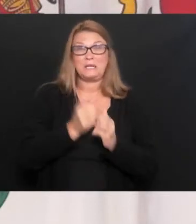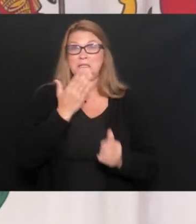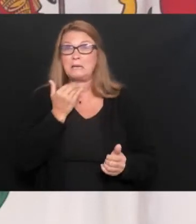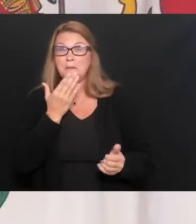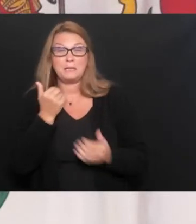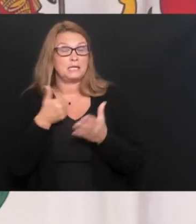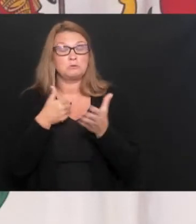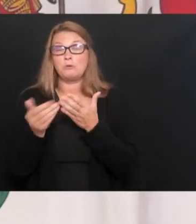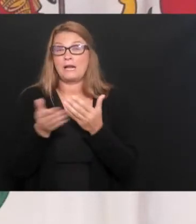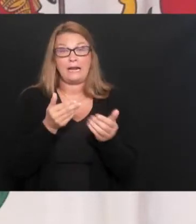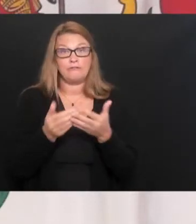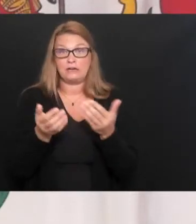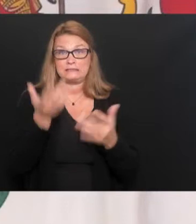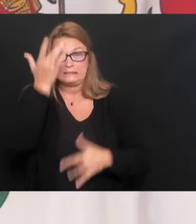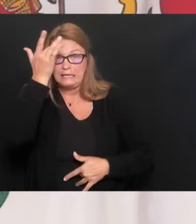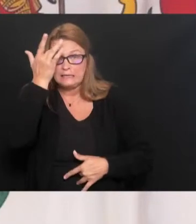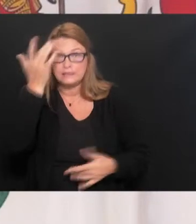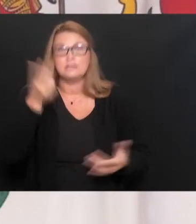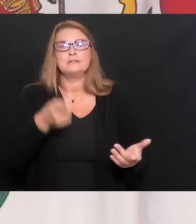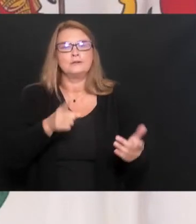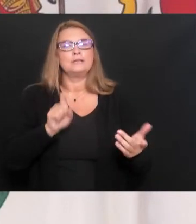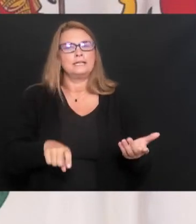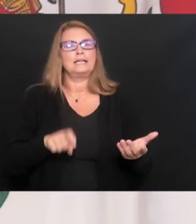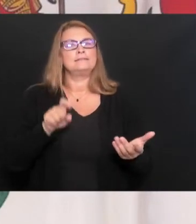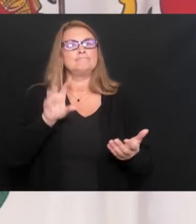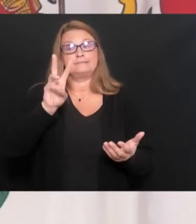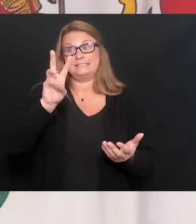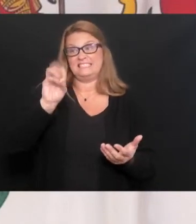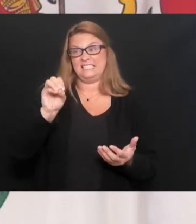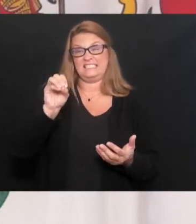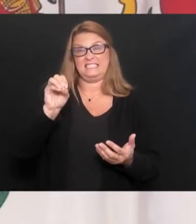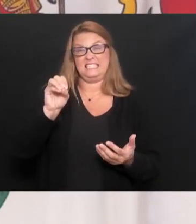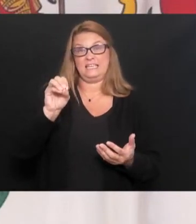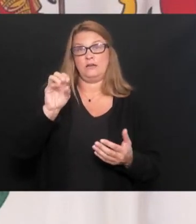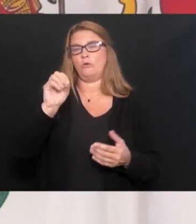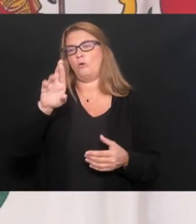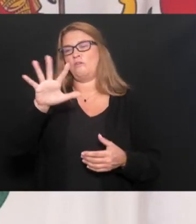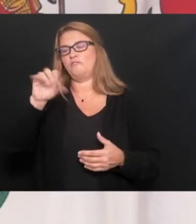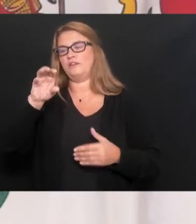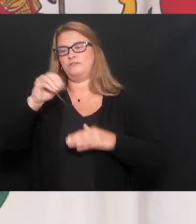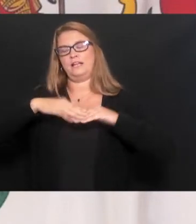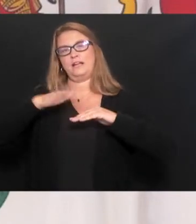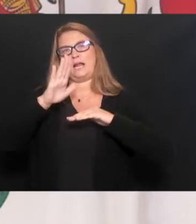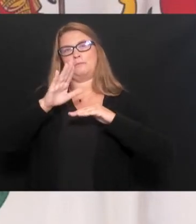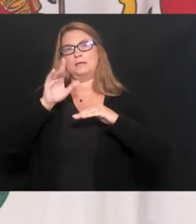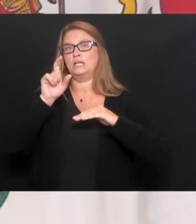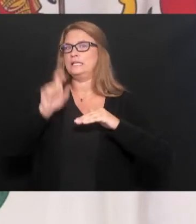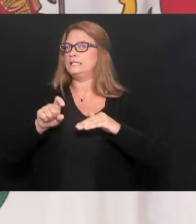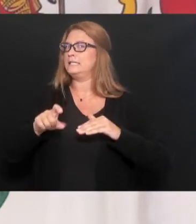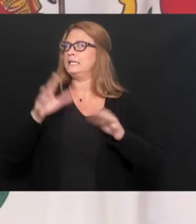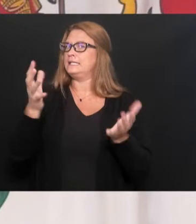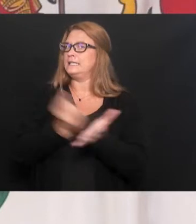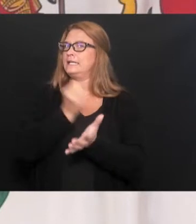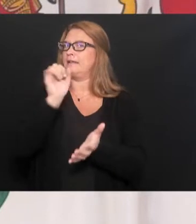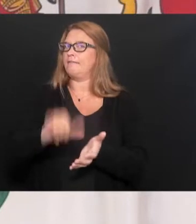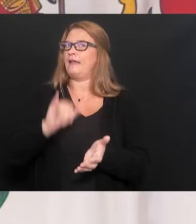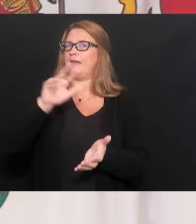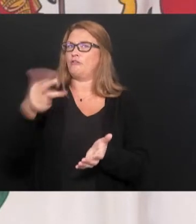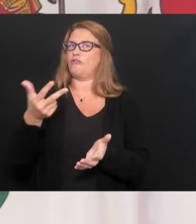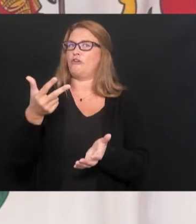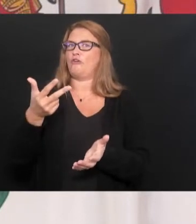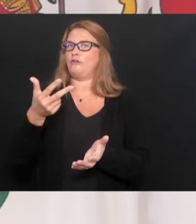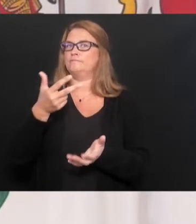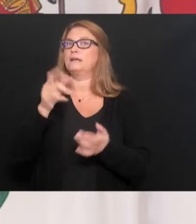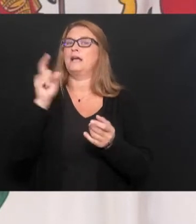be, absolutely, and you're 60 years old or 50 and older and everything, you probably need to really think really hard indoors about wearing